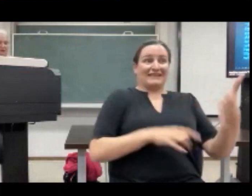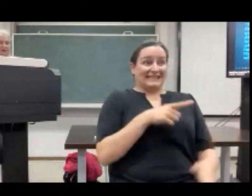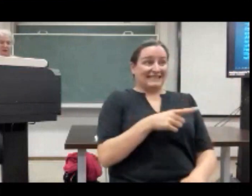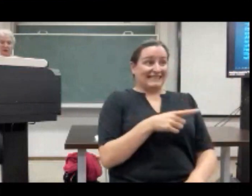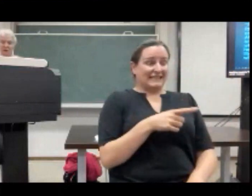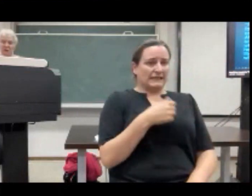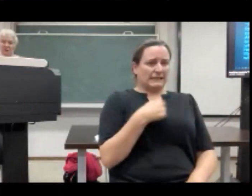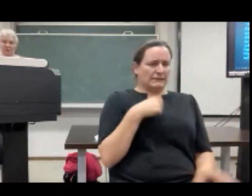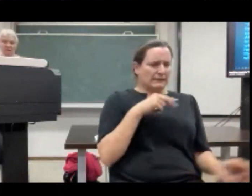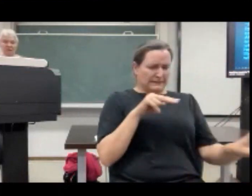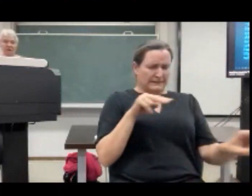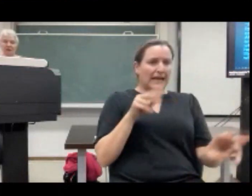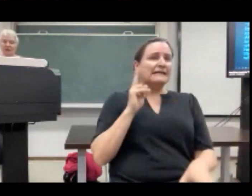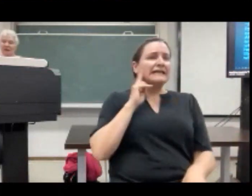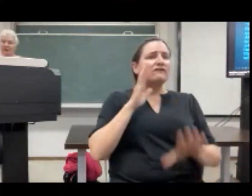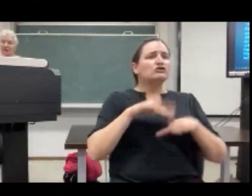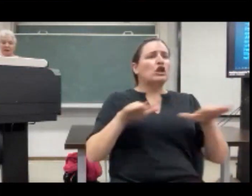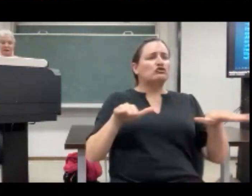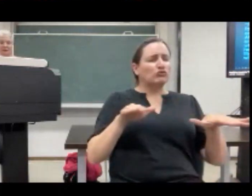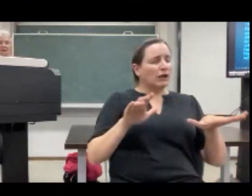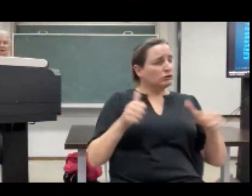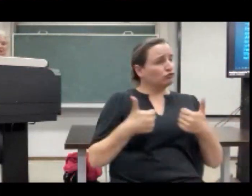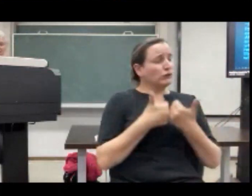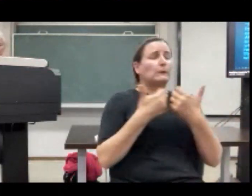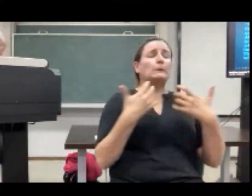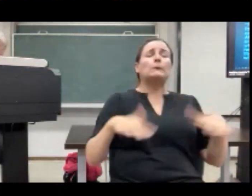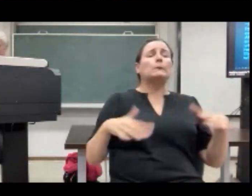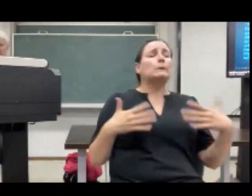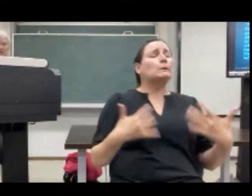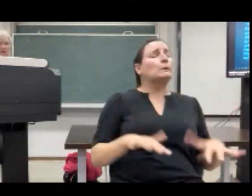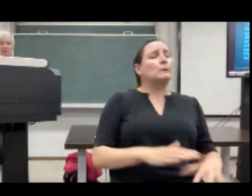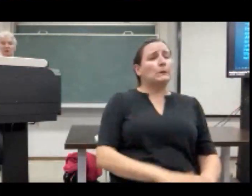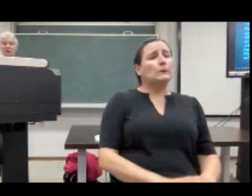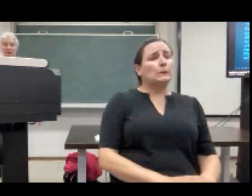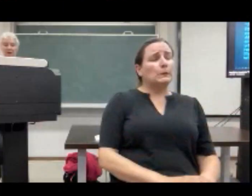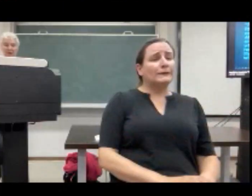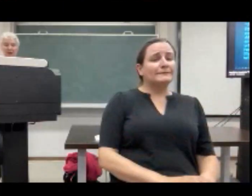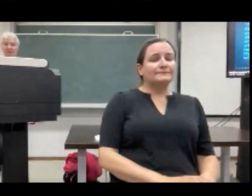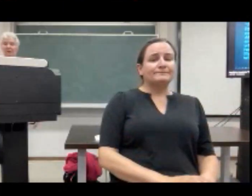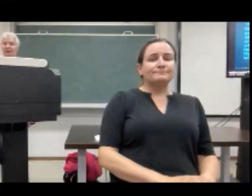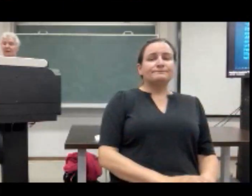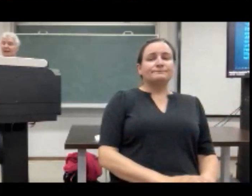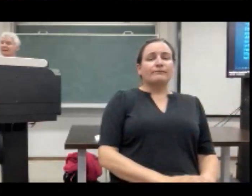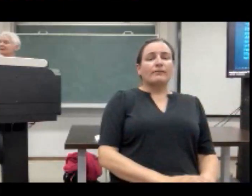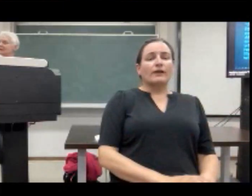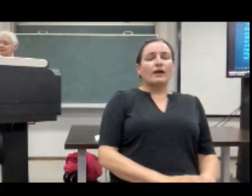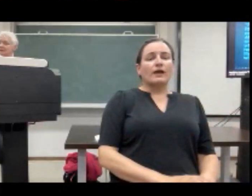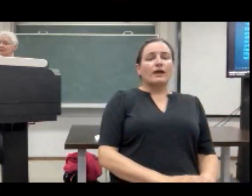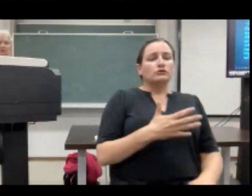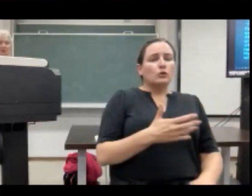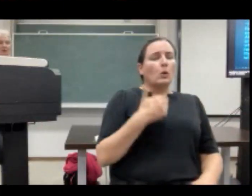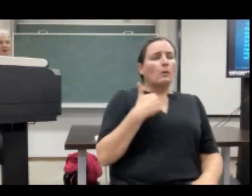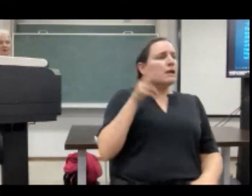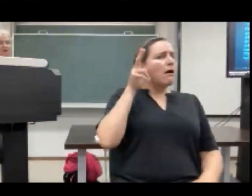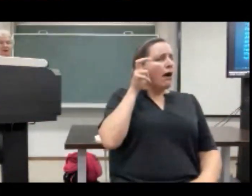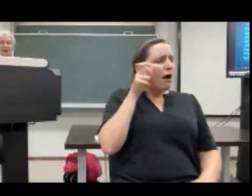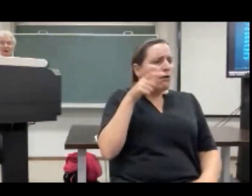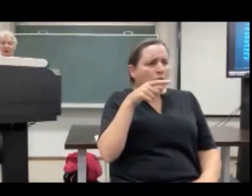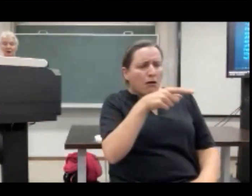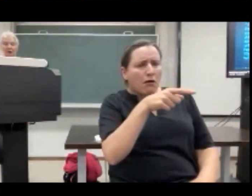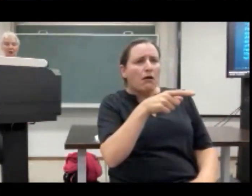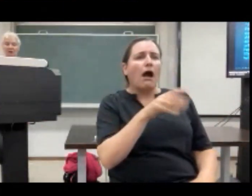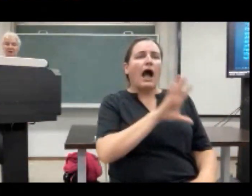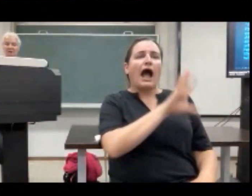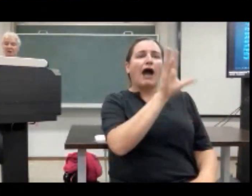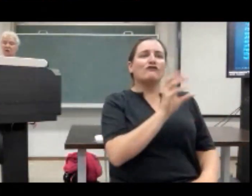being faced by deaf children. The chief executive officer told him about a case in sub-Saharan